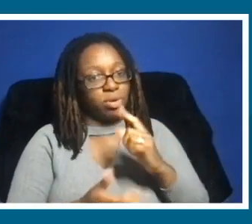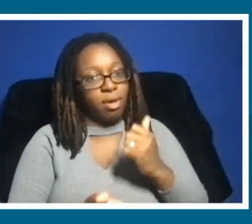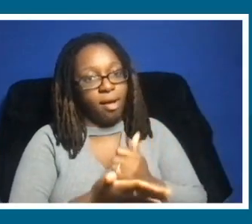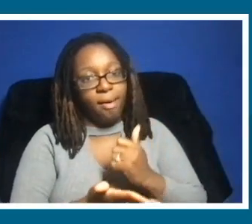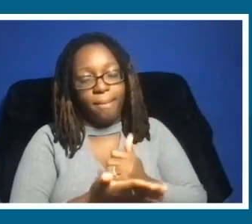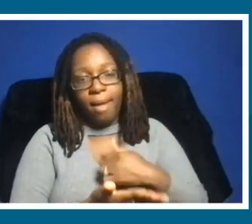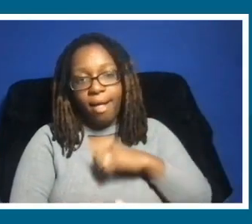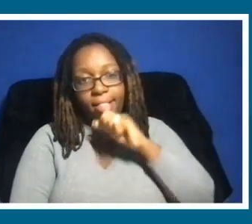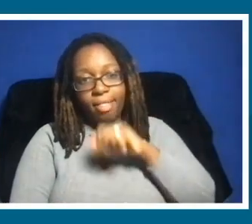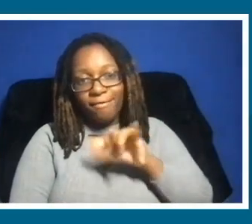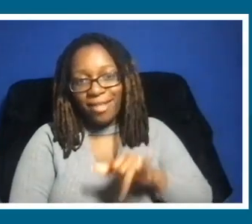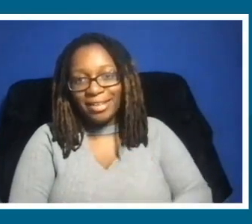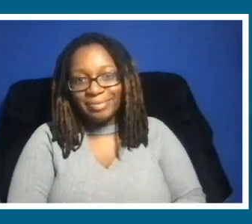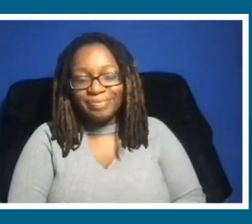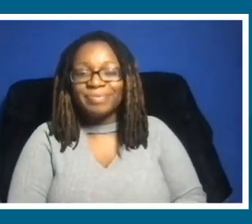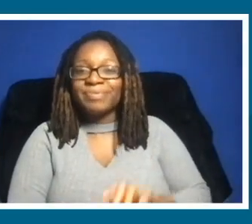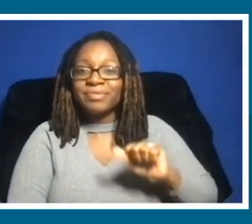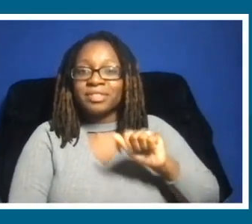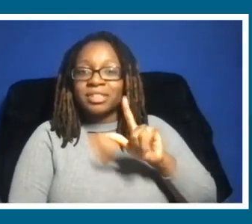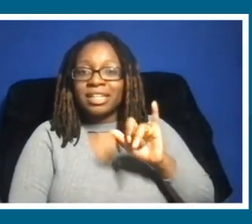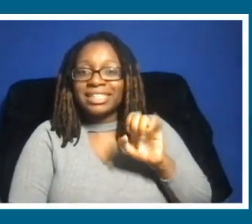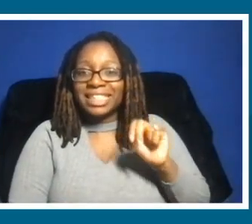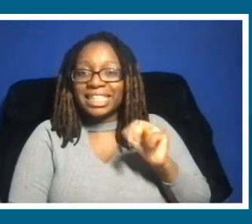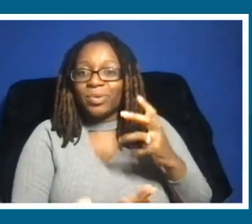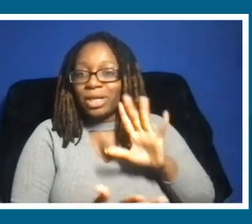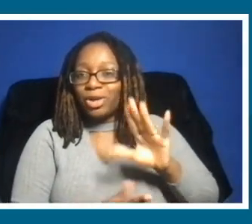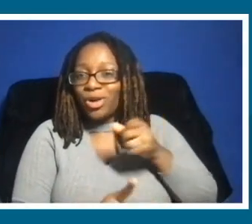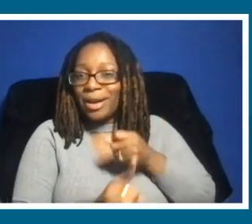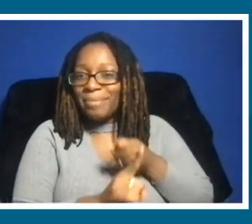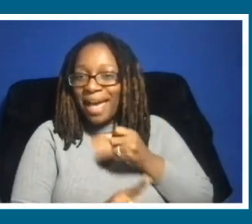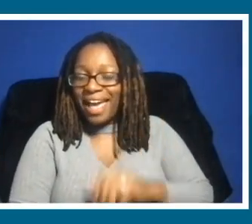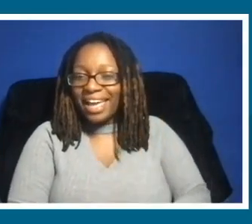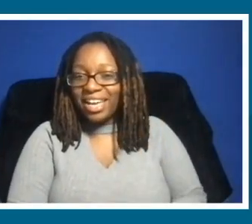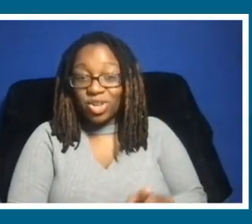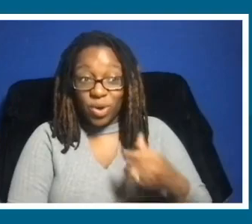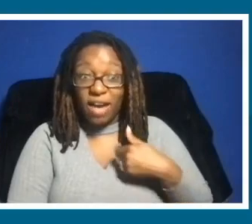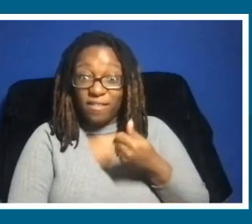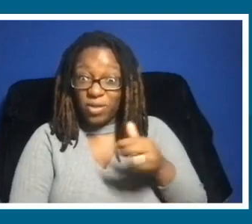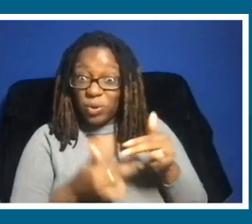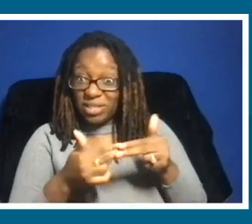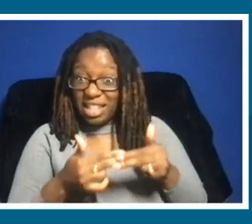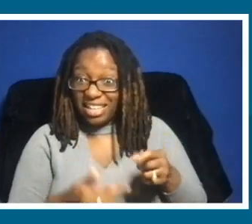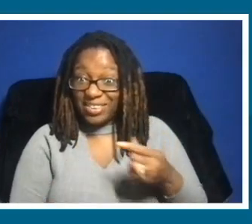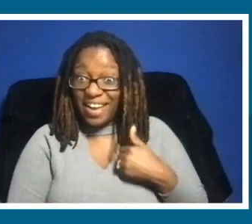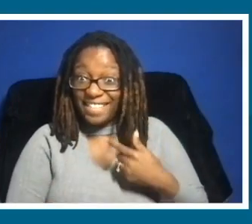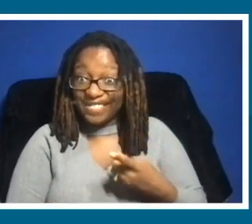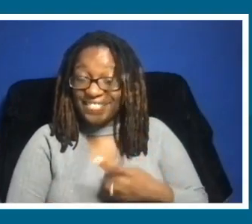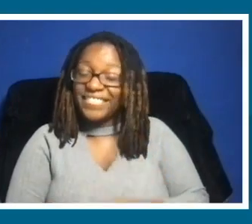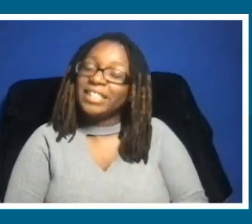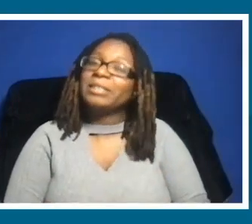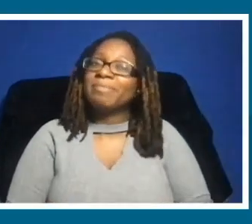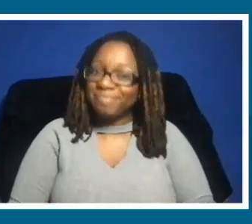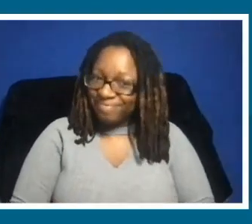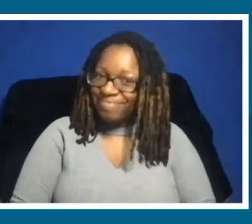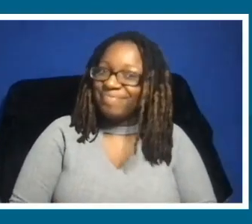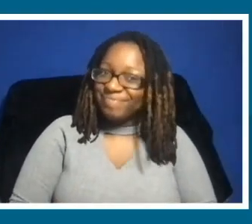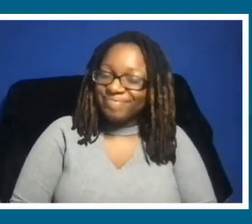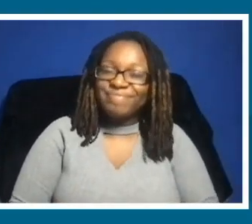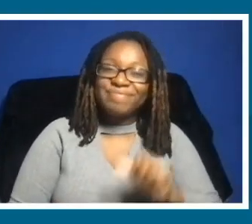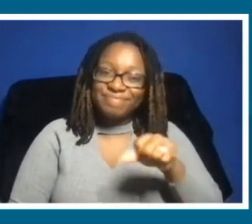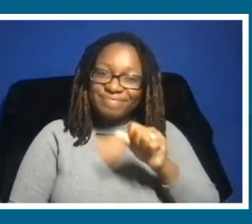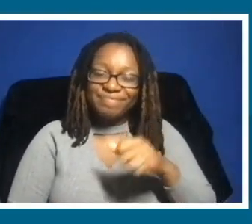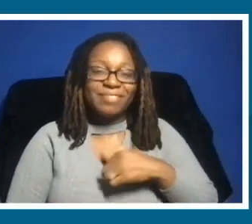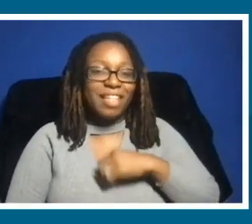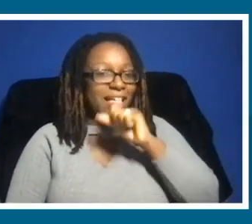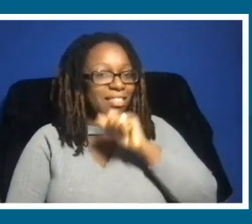them. Allison, impact. And you've got a couple of slides for this. I do. I love that what we've been talking